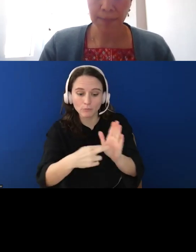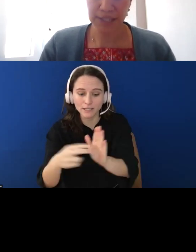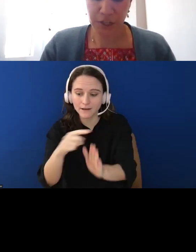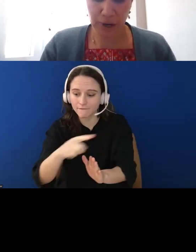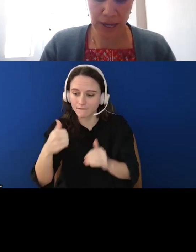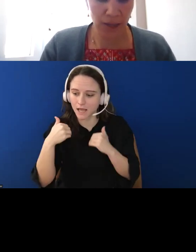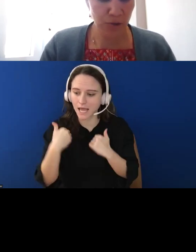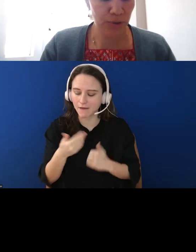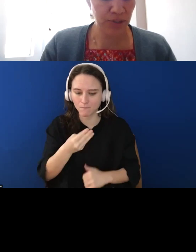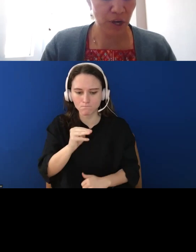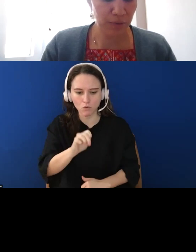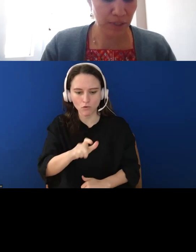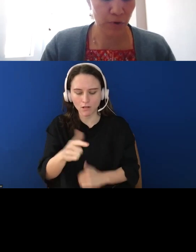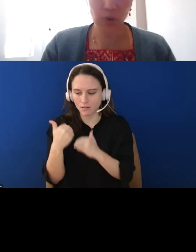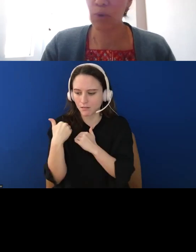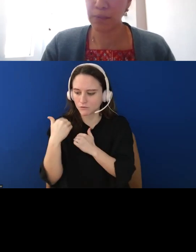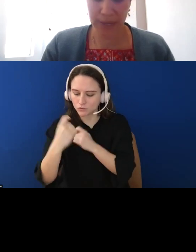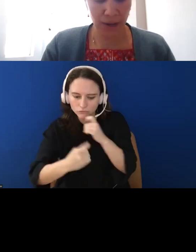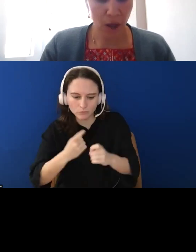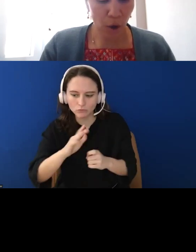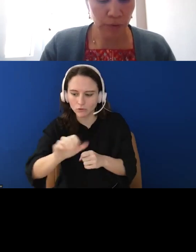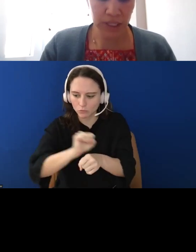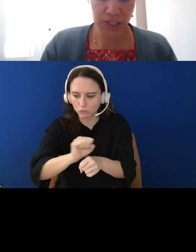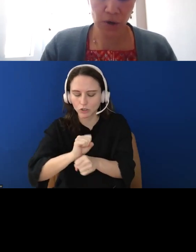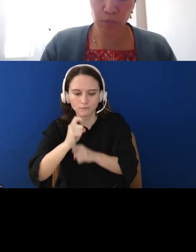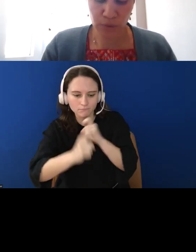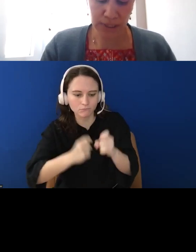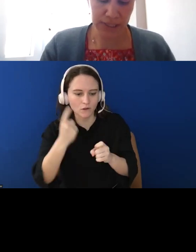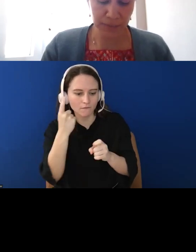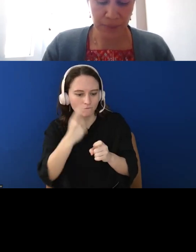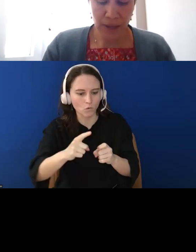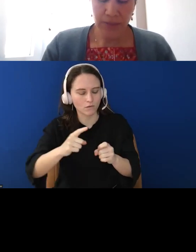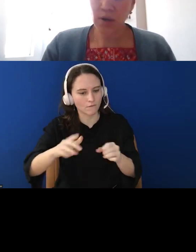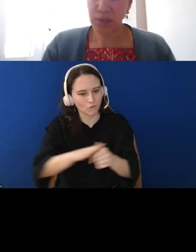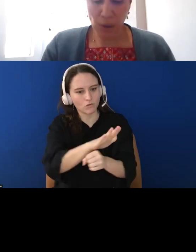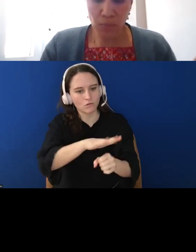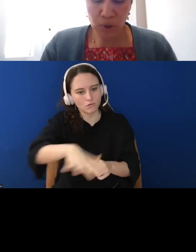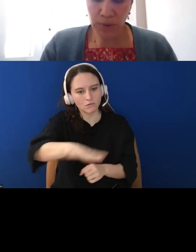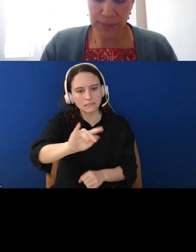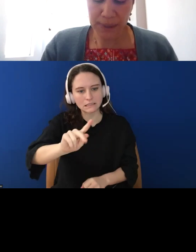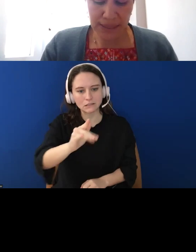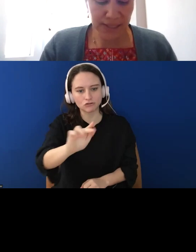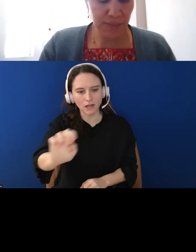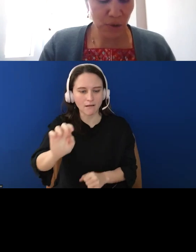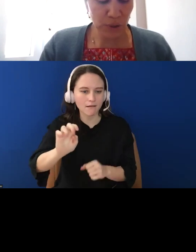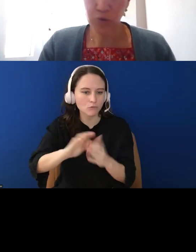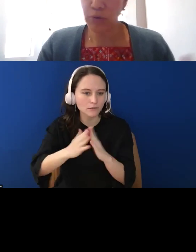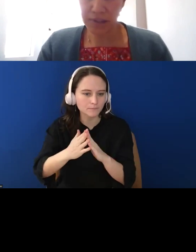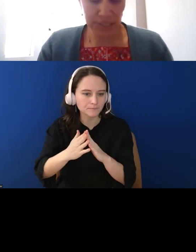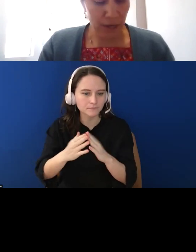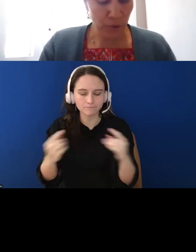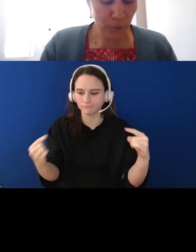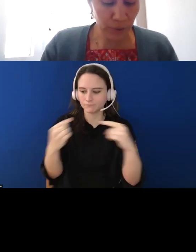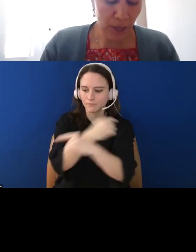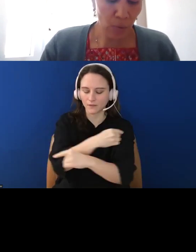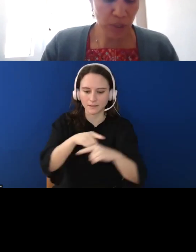contribute materially and through their services for the well-being of K'iche' communities. There was a mutual dependency between